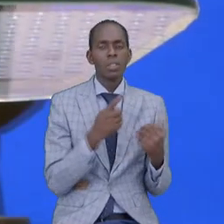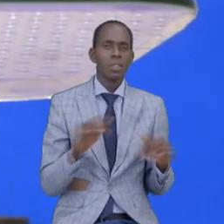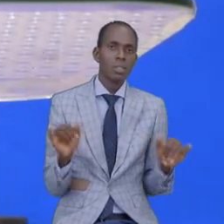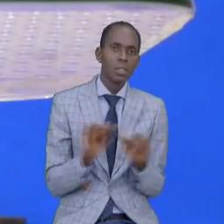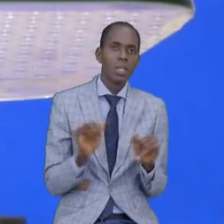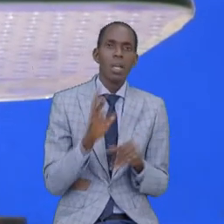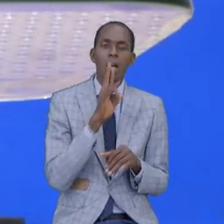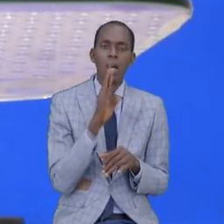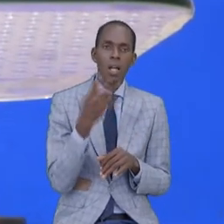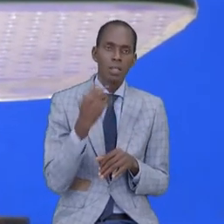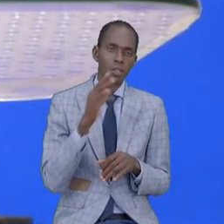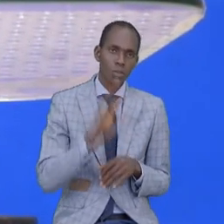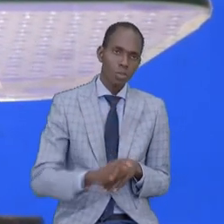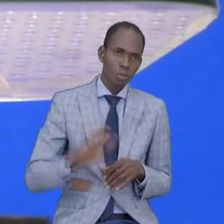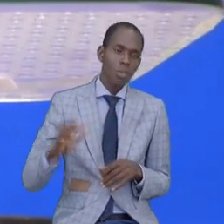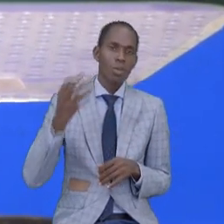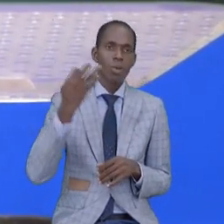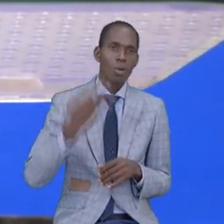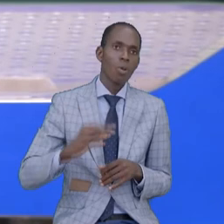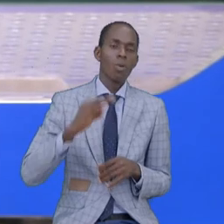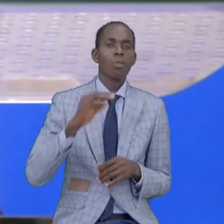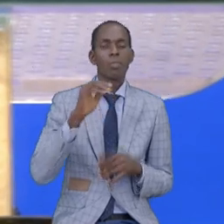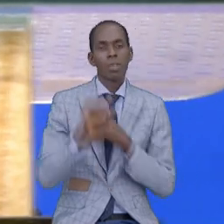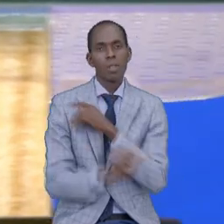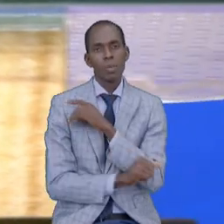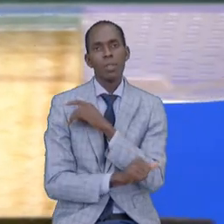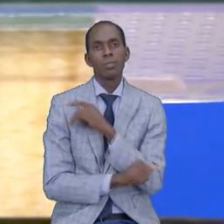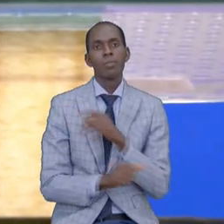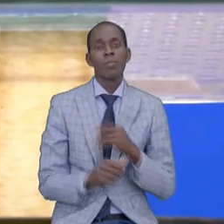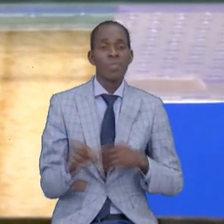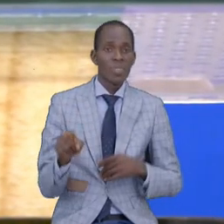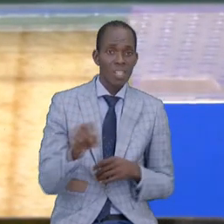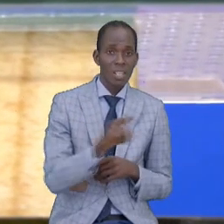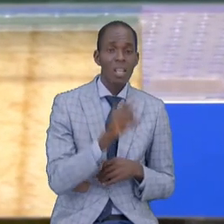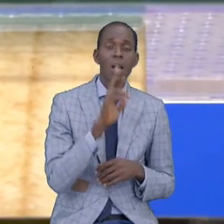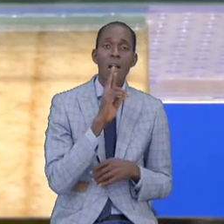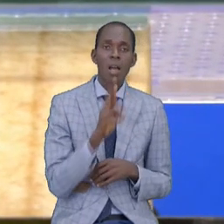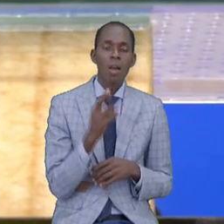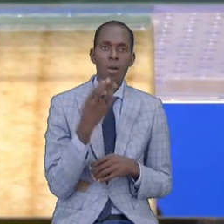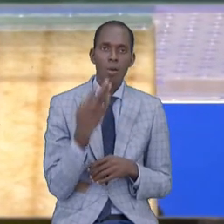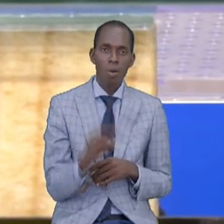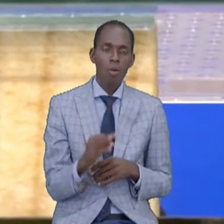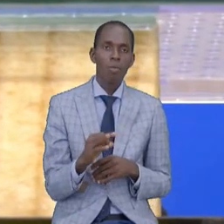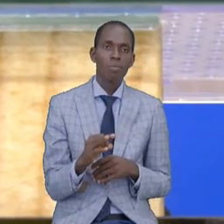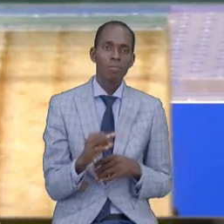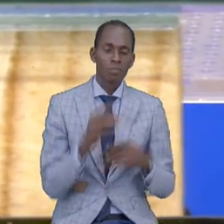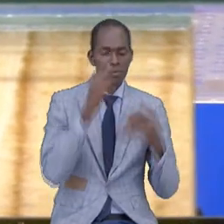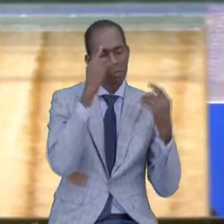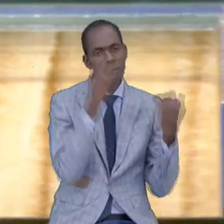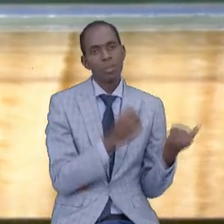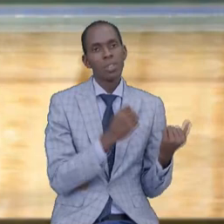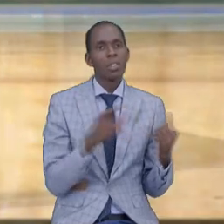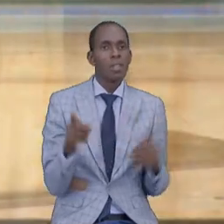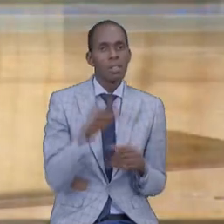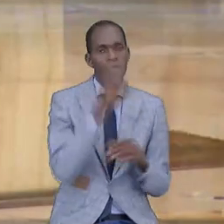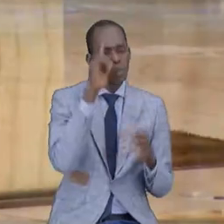are the children of Abraham. They are of faith. They believe, that's